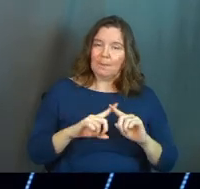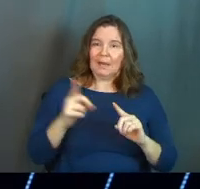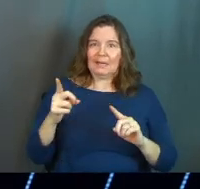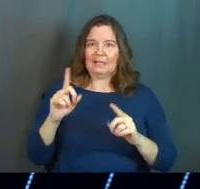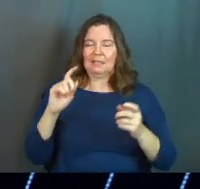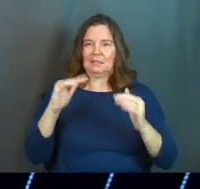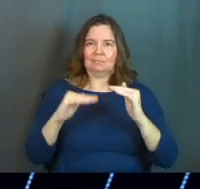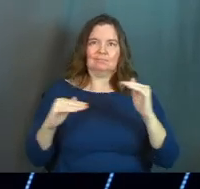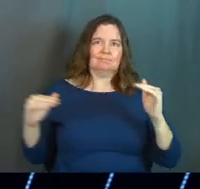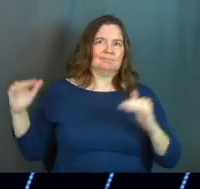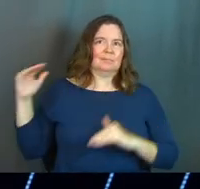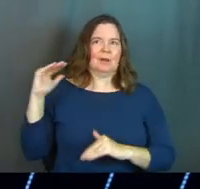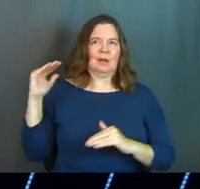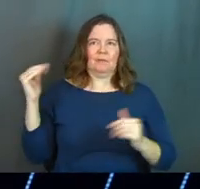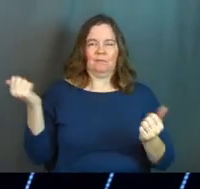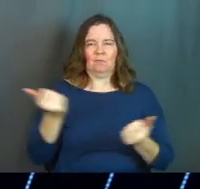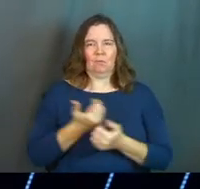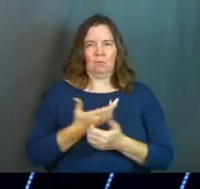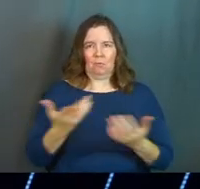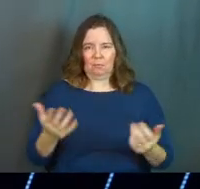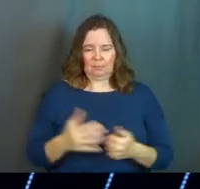He transcends it all.